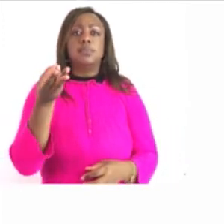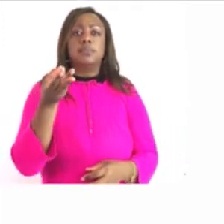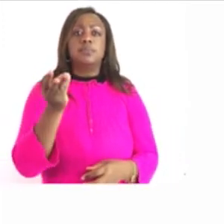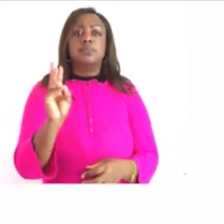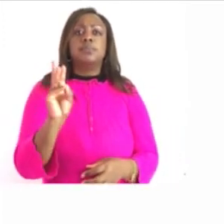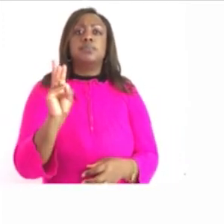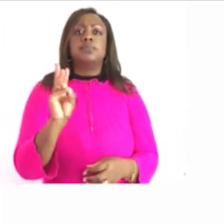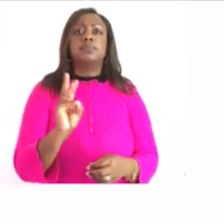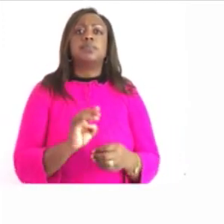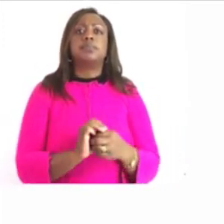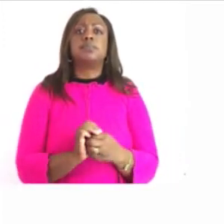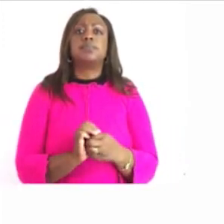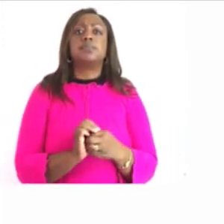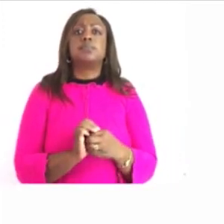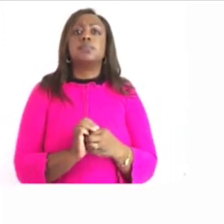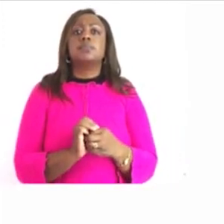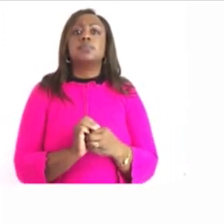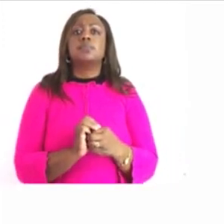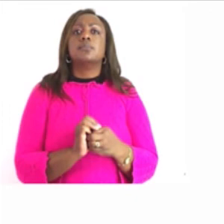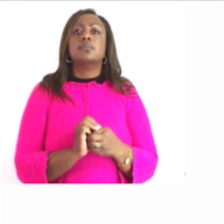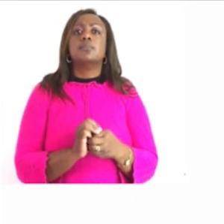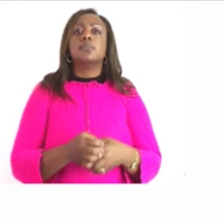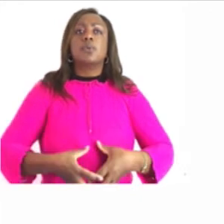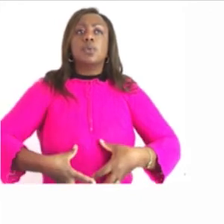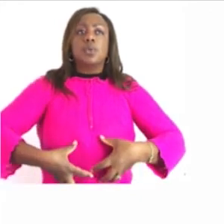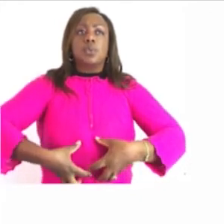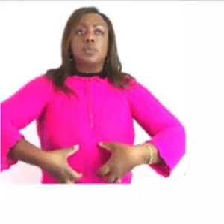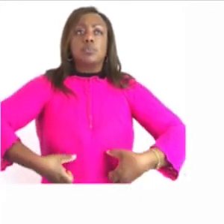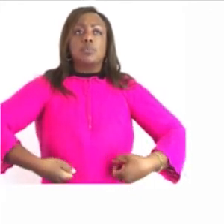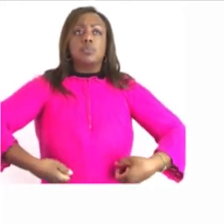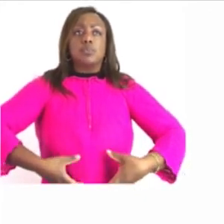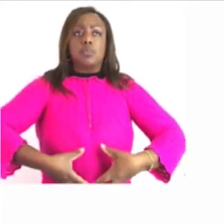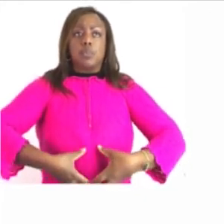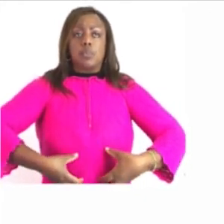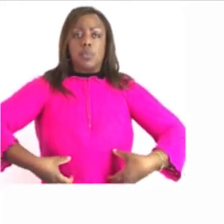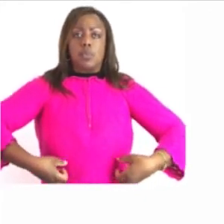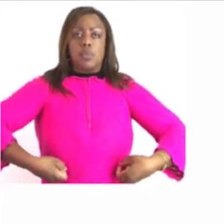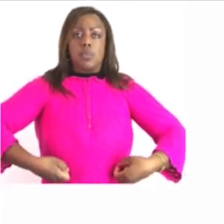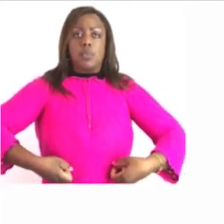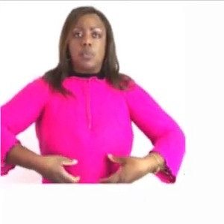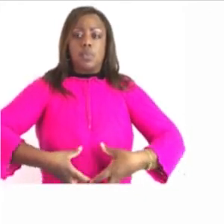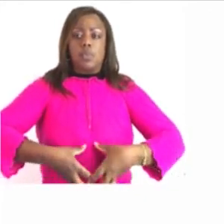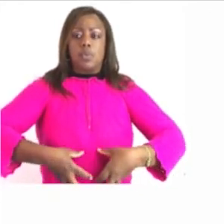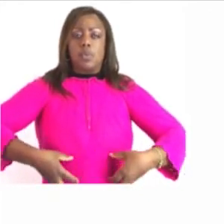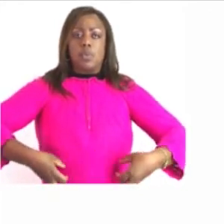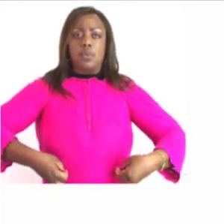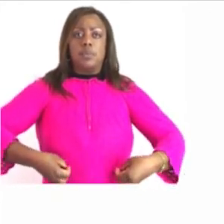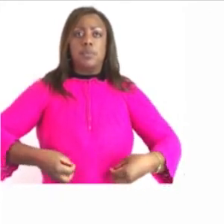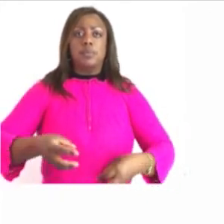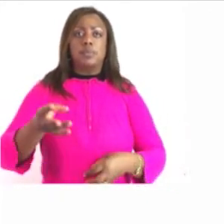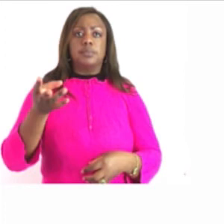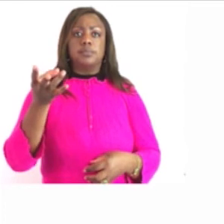the windpipe and the nasal cavity, just a spot in there which is close to your voice box. And then